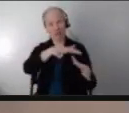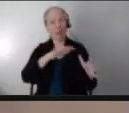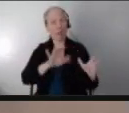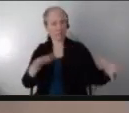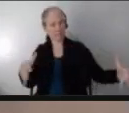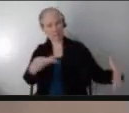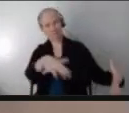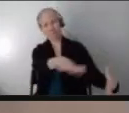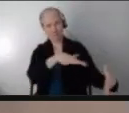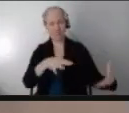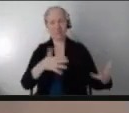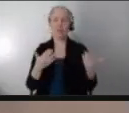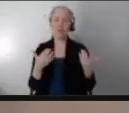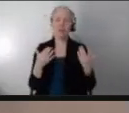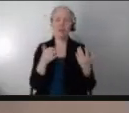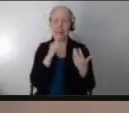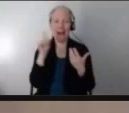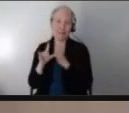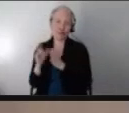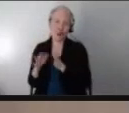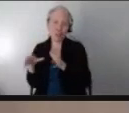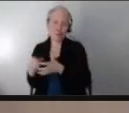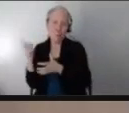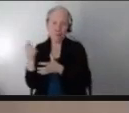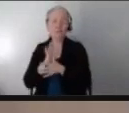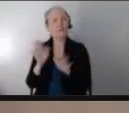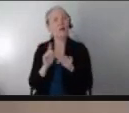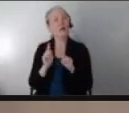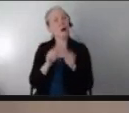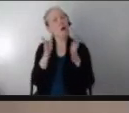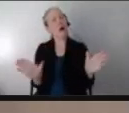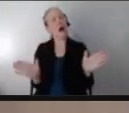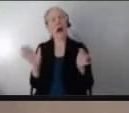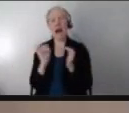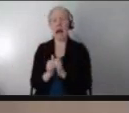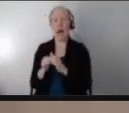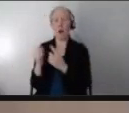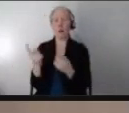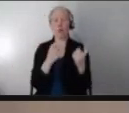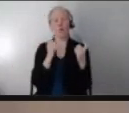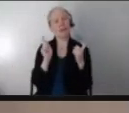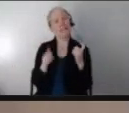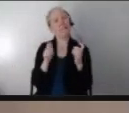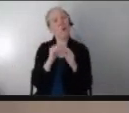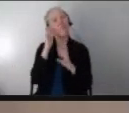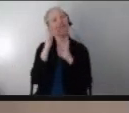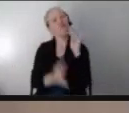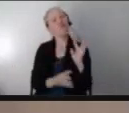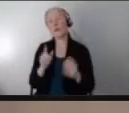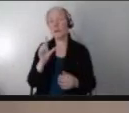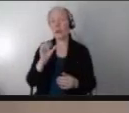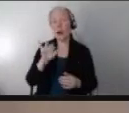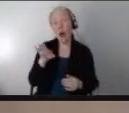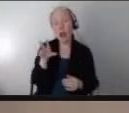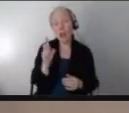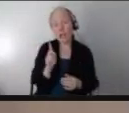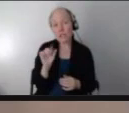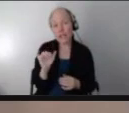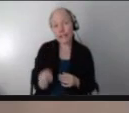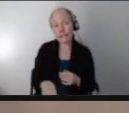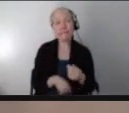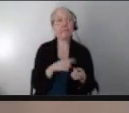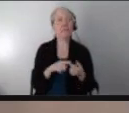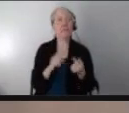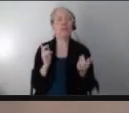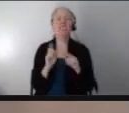having more innovative ways that we do recruiting, using LinkedIn, and making sure that we use all of our networks to get